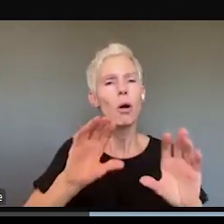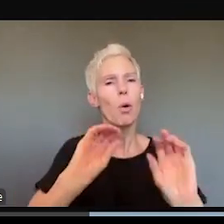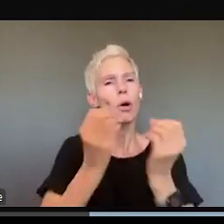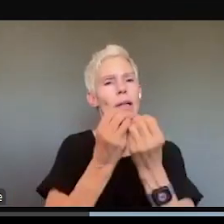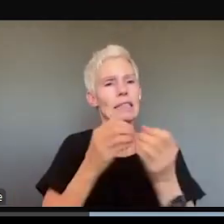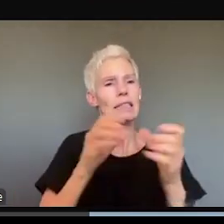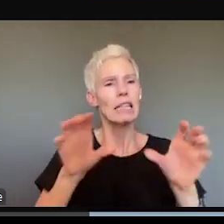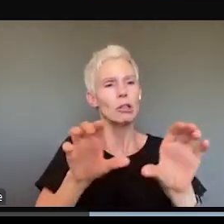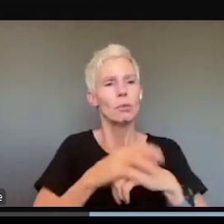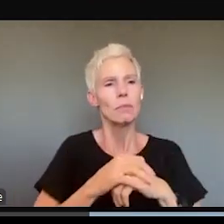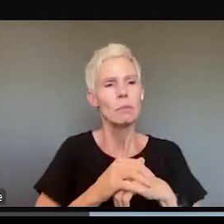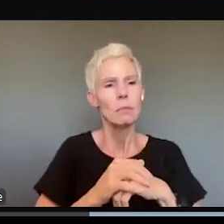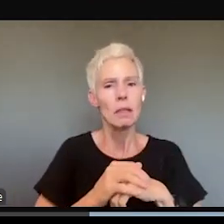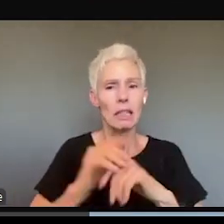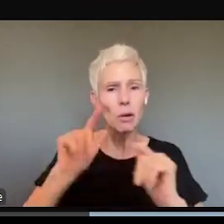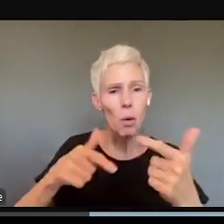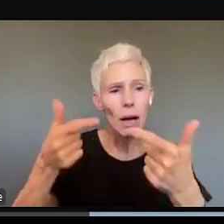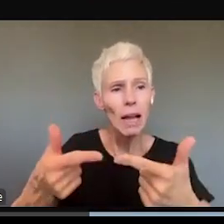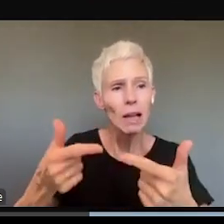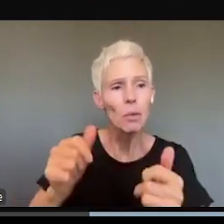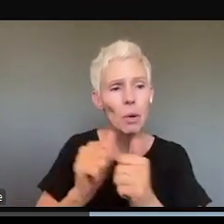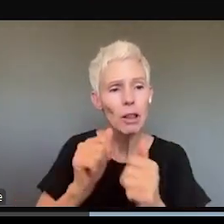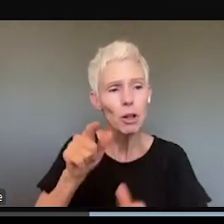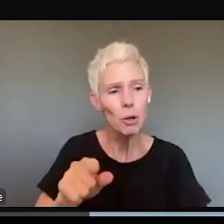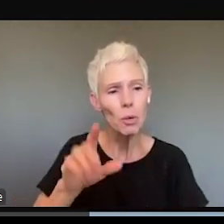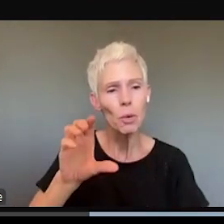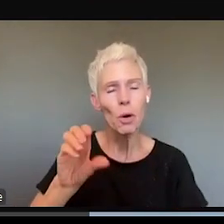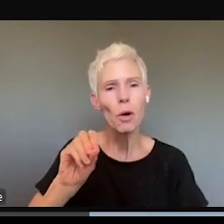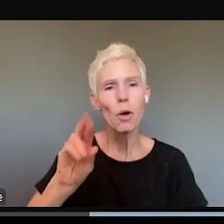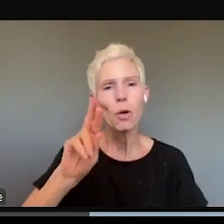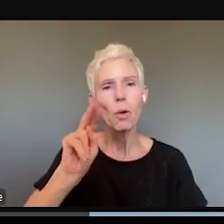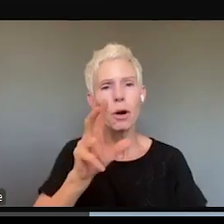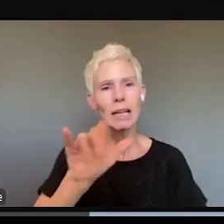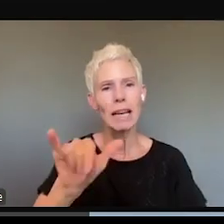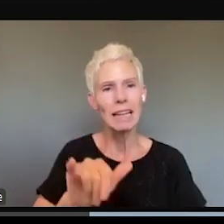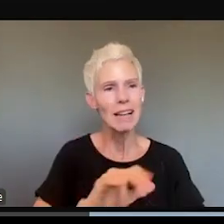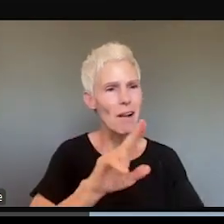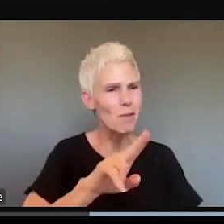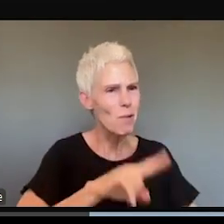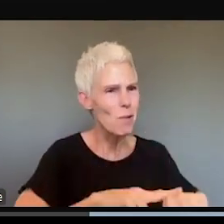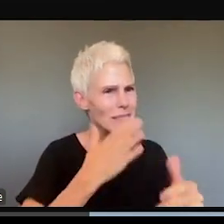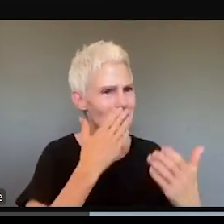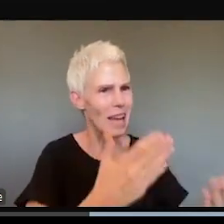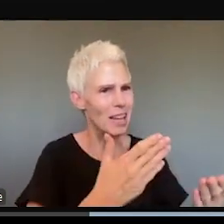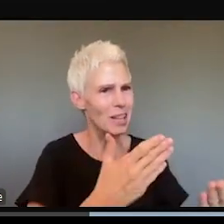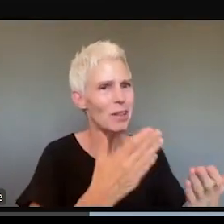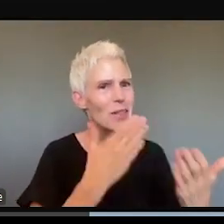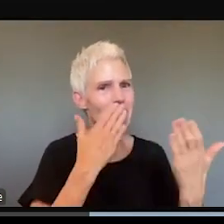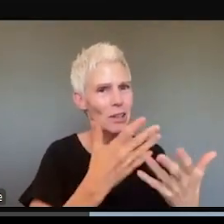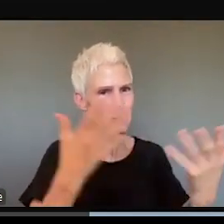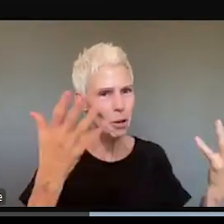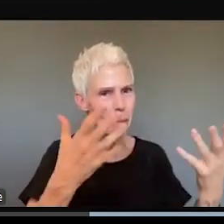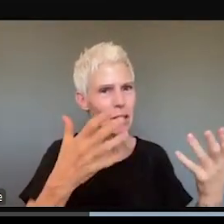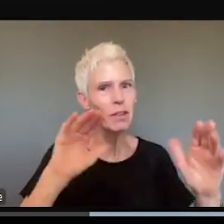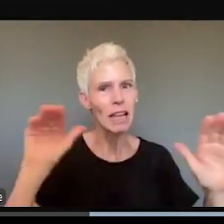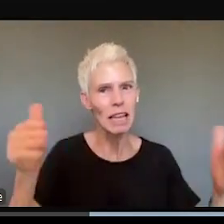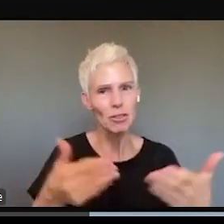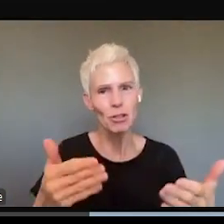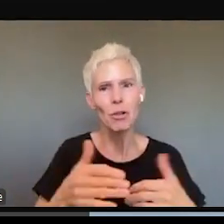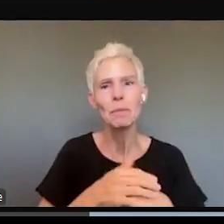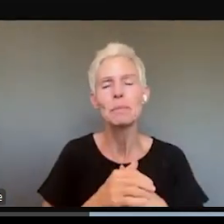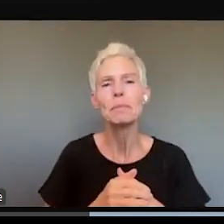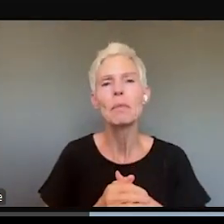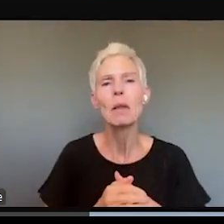if, I guess, Courtney, let's kick it off with you. Of course. So thanks so much for that intro.